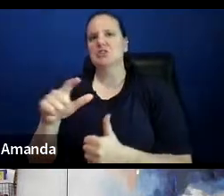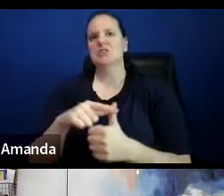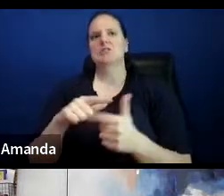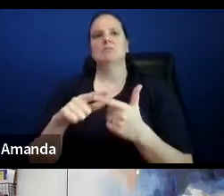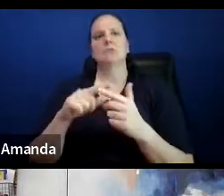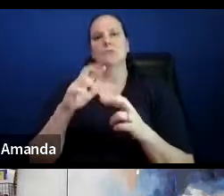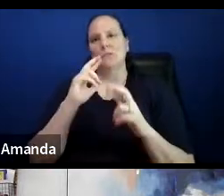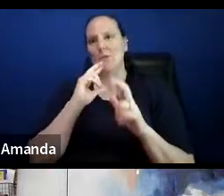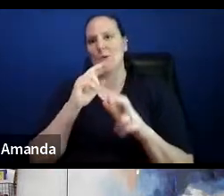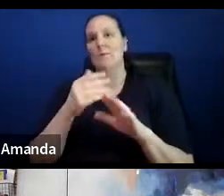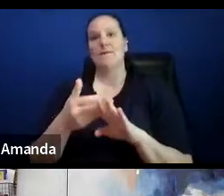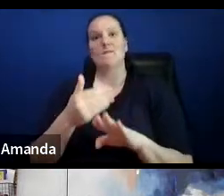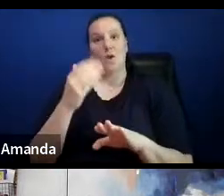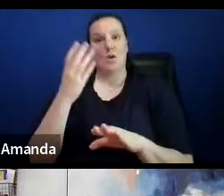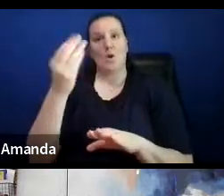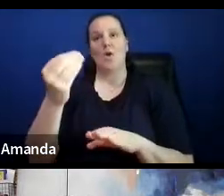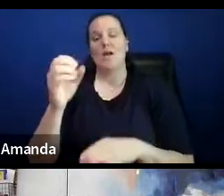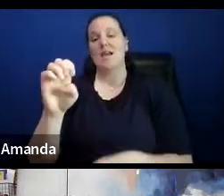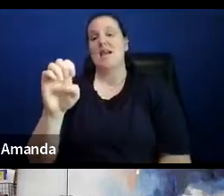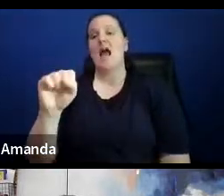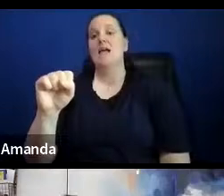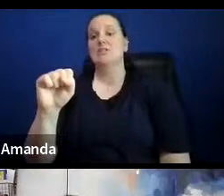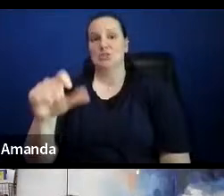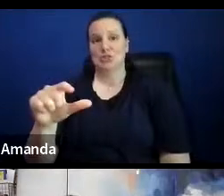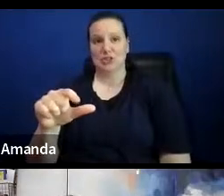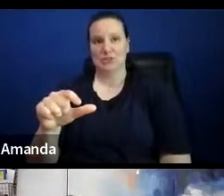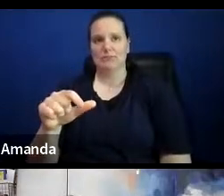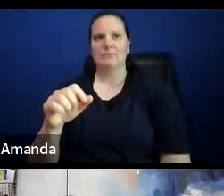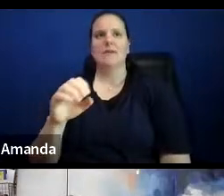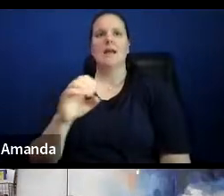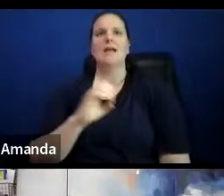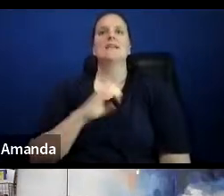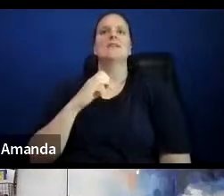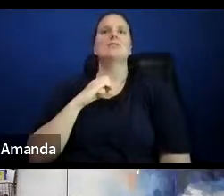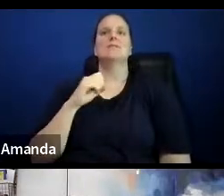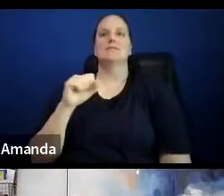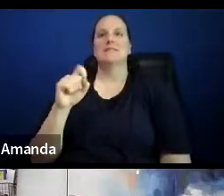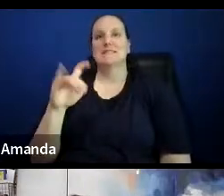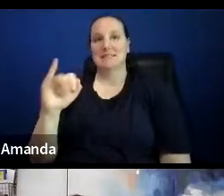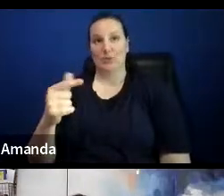before it goes to ESG, the executive steering group.